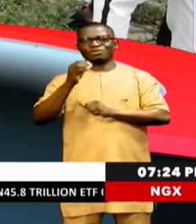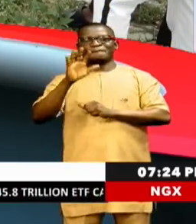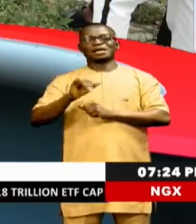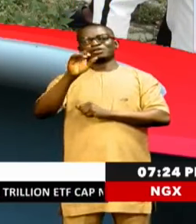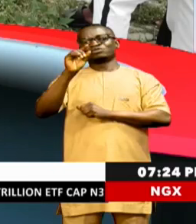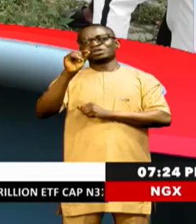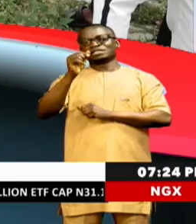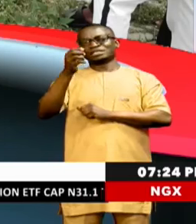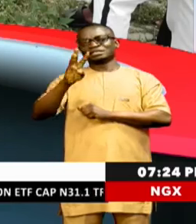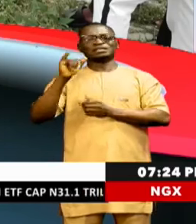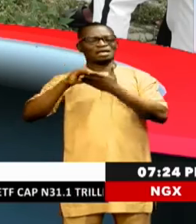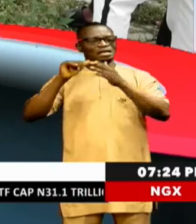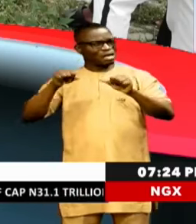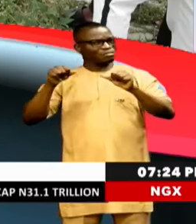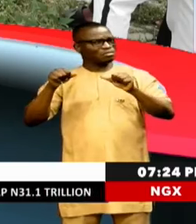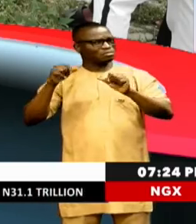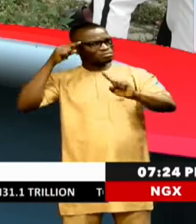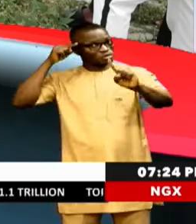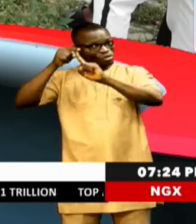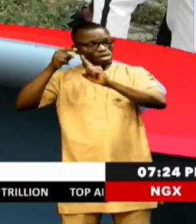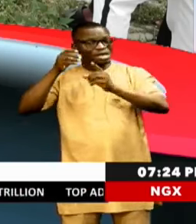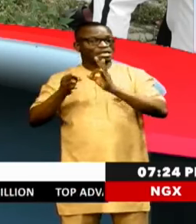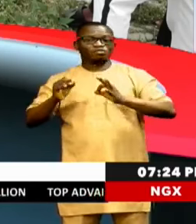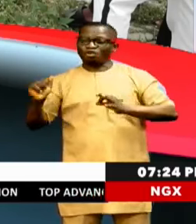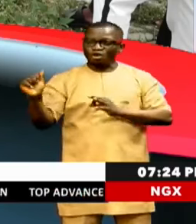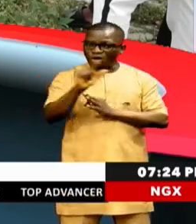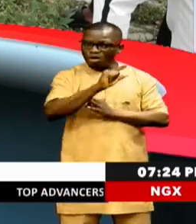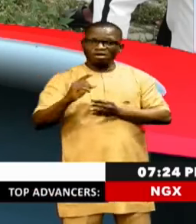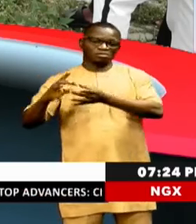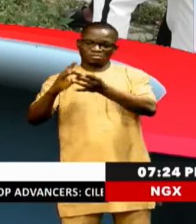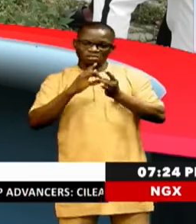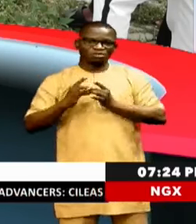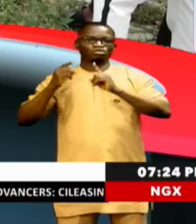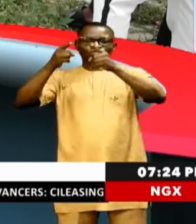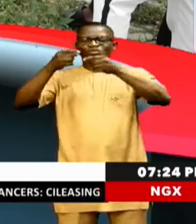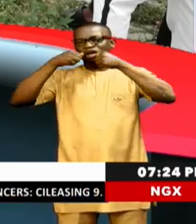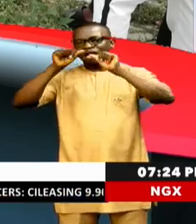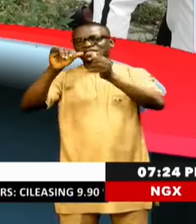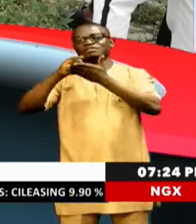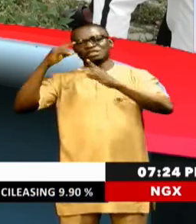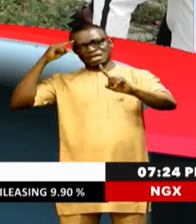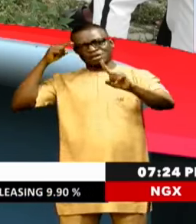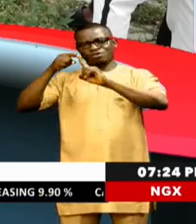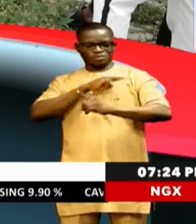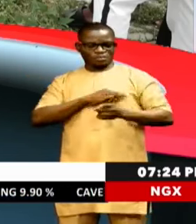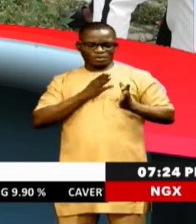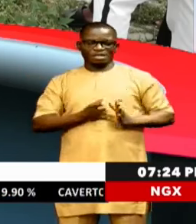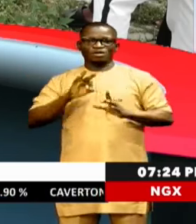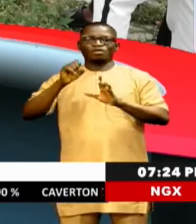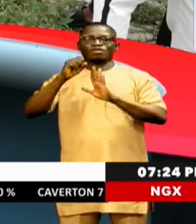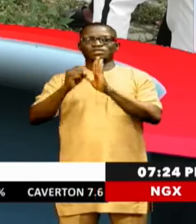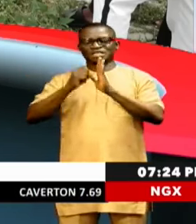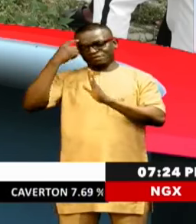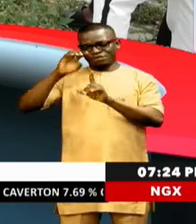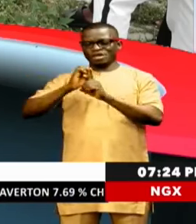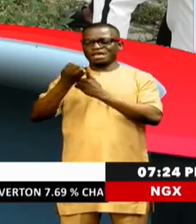may remain only a target if collective efforts are not tailored towards achieving the goal. Minister of State for Environment,